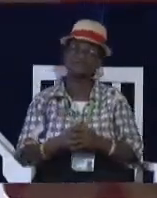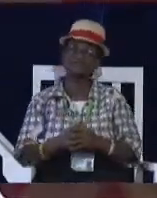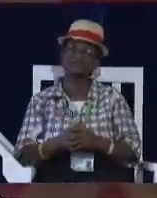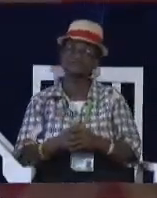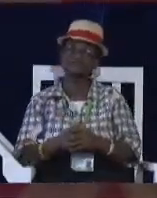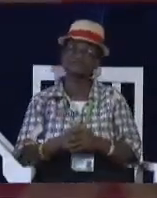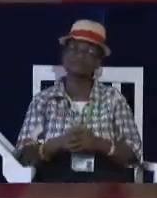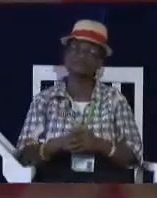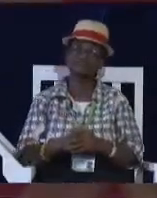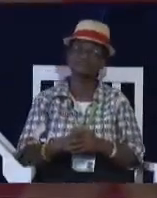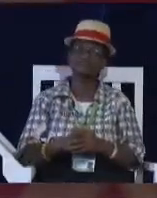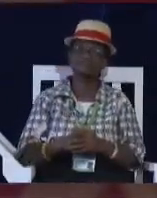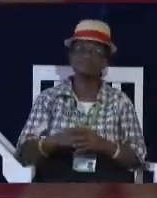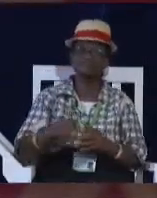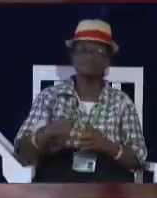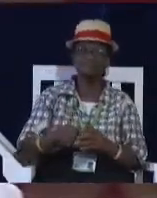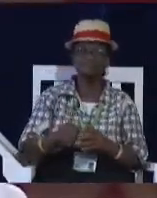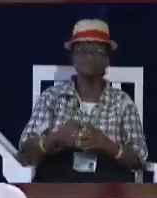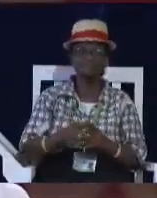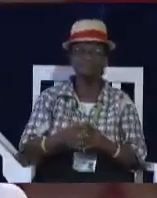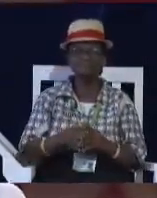When God made man,